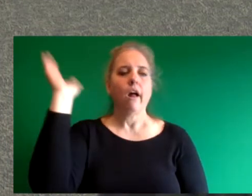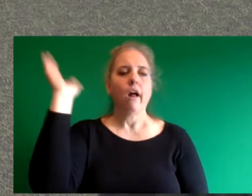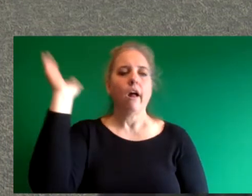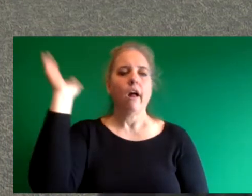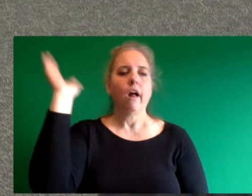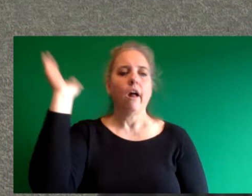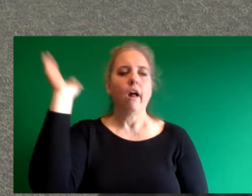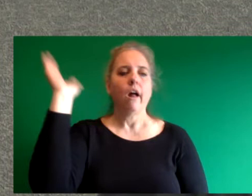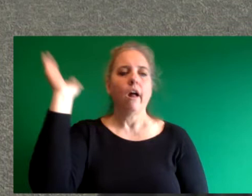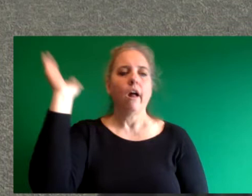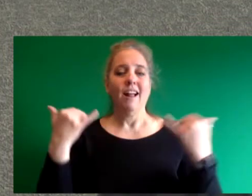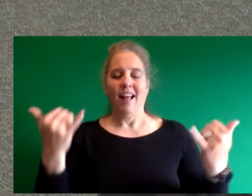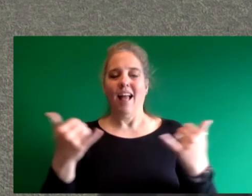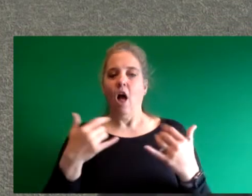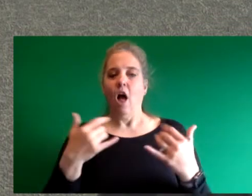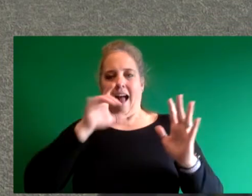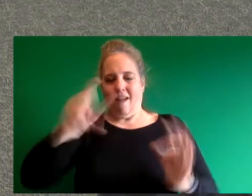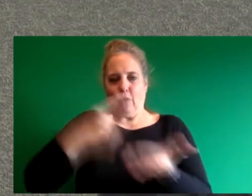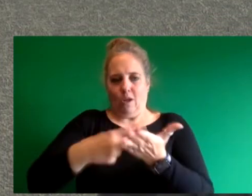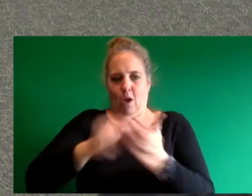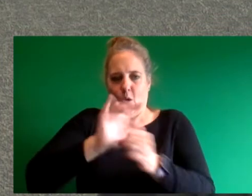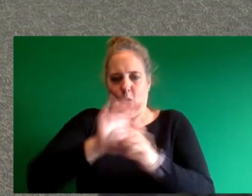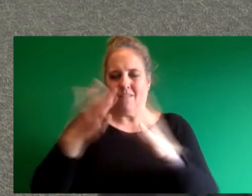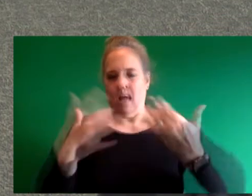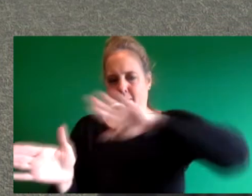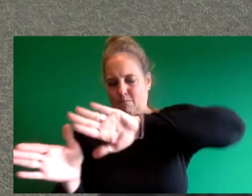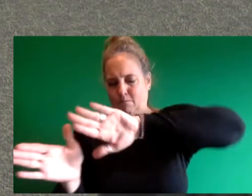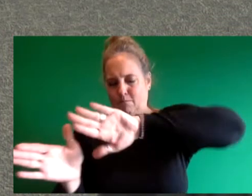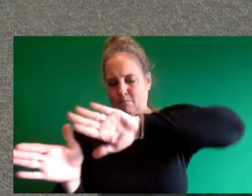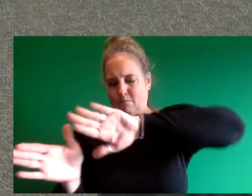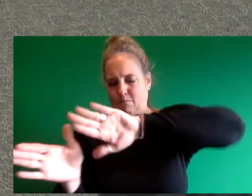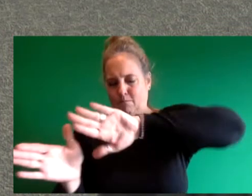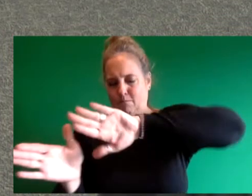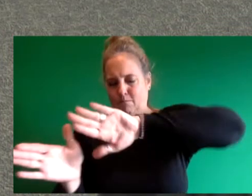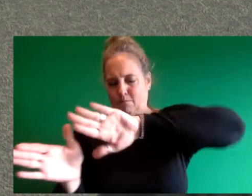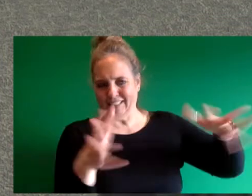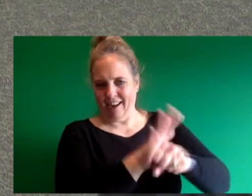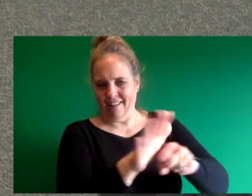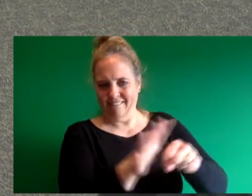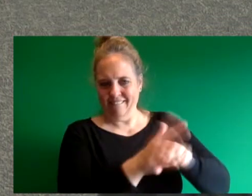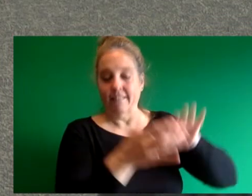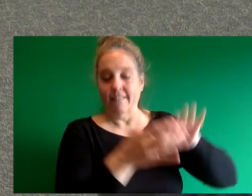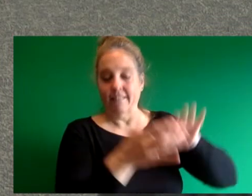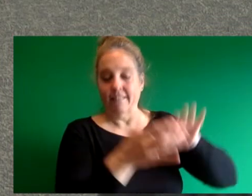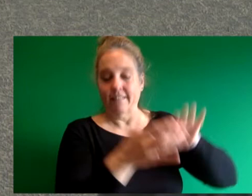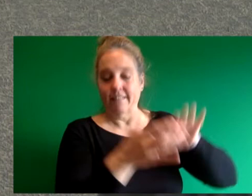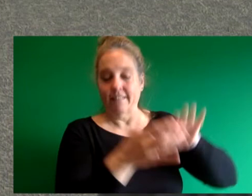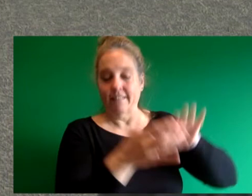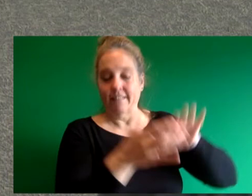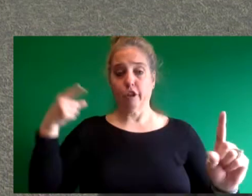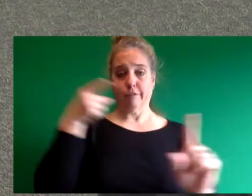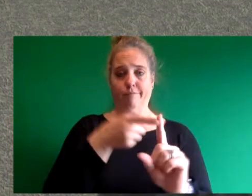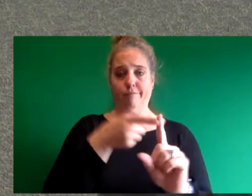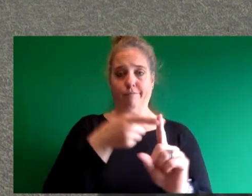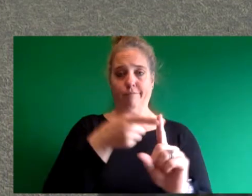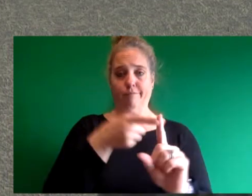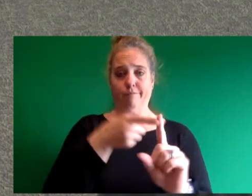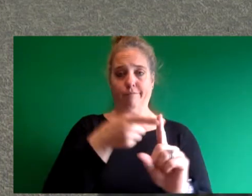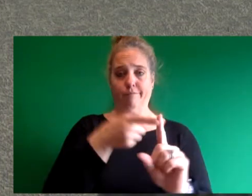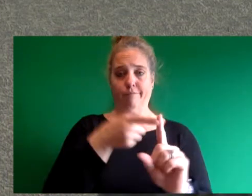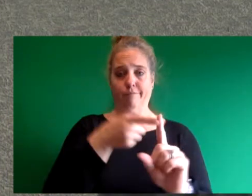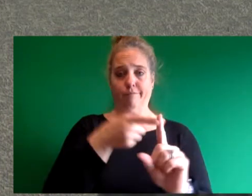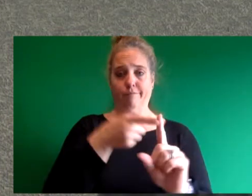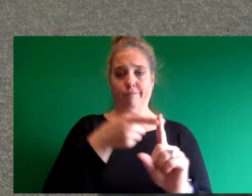sort of epidemic that we're seeing regarding fentanyl and how it's impacting youth. If you did catch some of the presentation that happened last